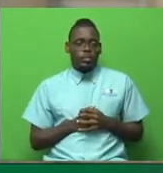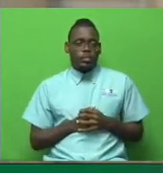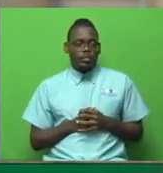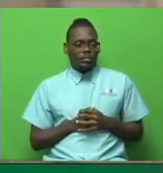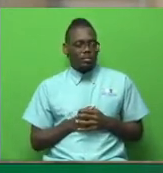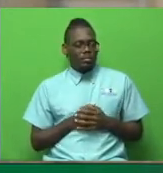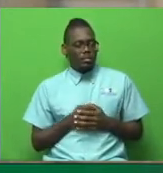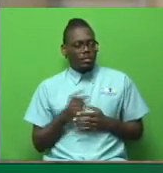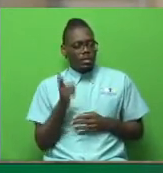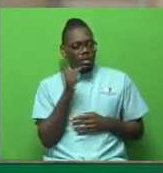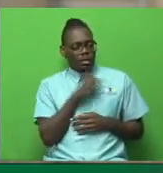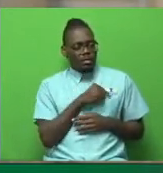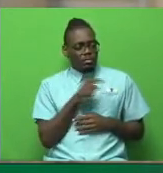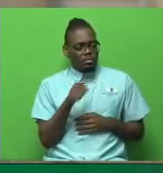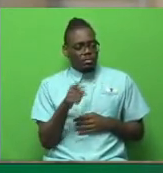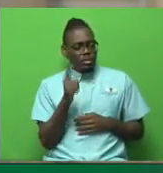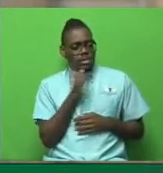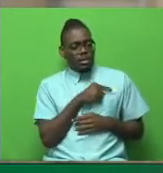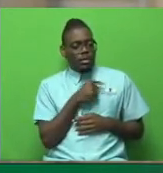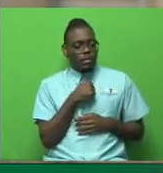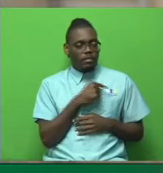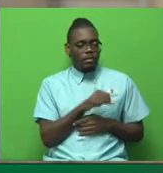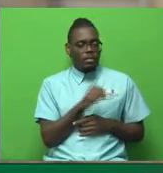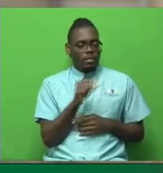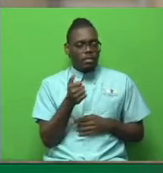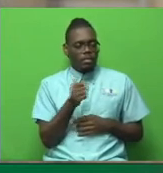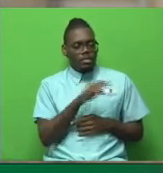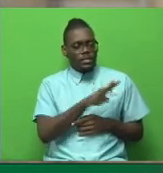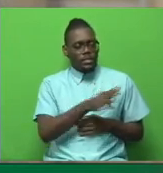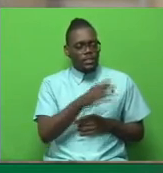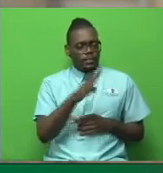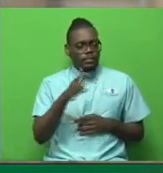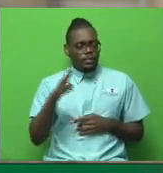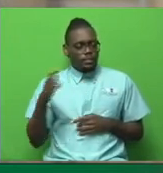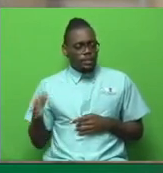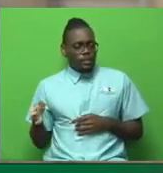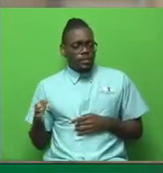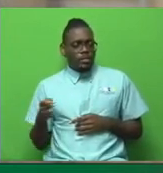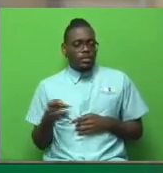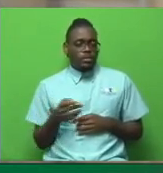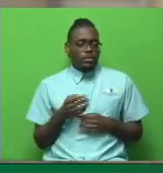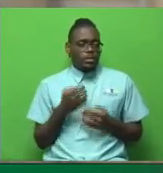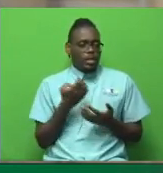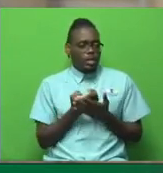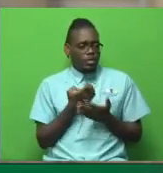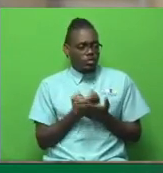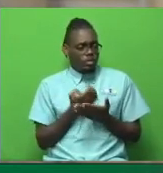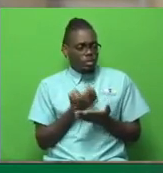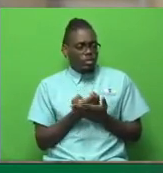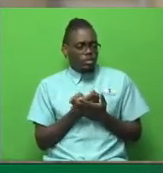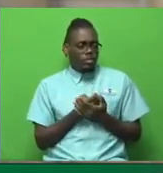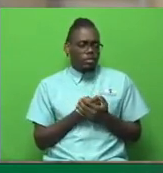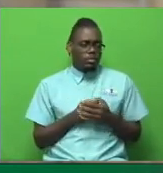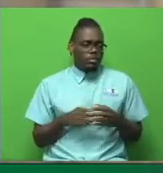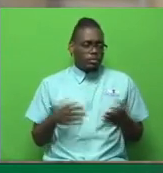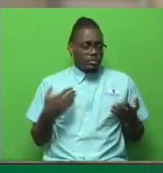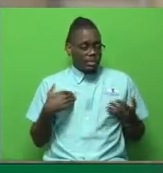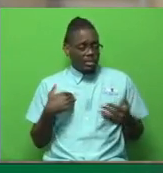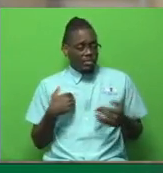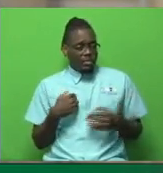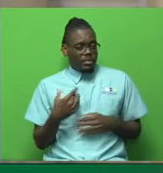media several of them seem to have found a home at the University of the West Indies speaking forums